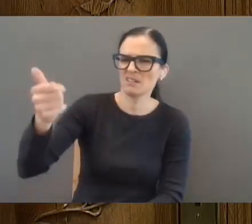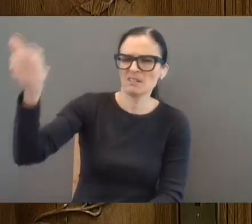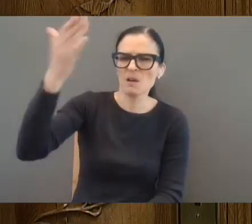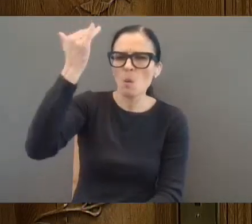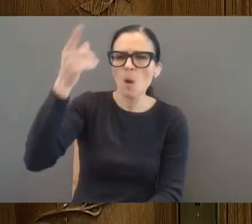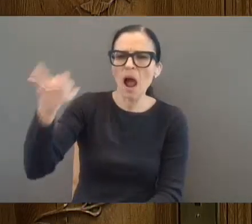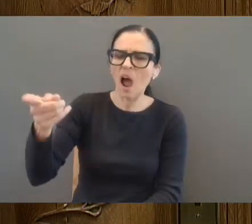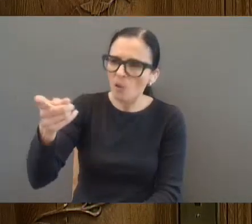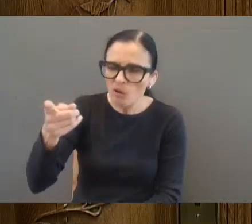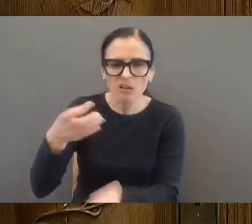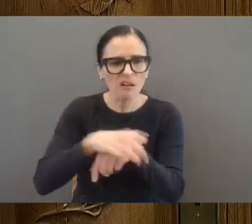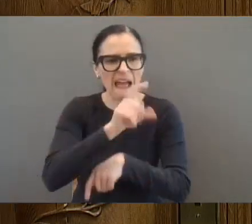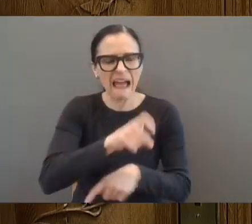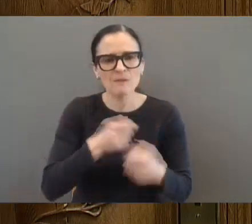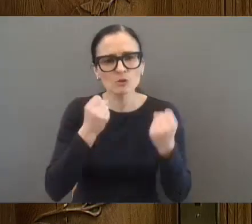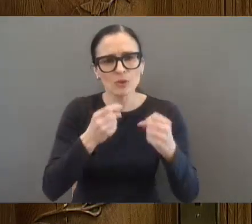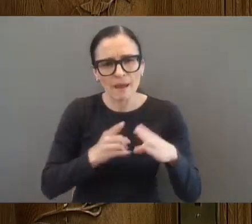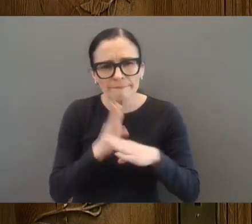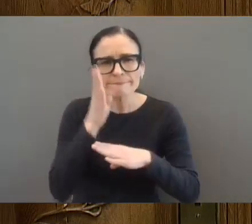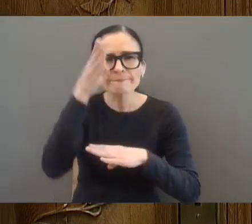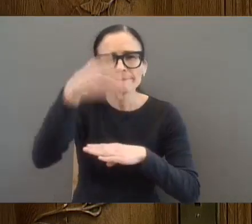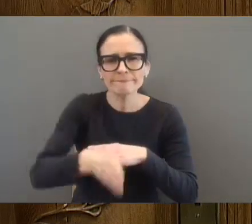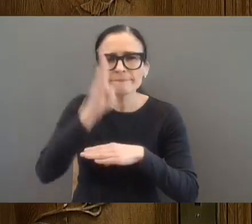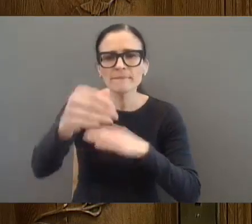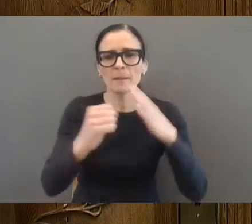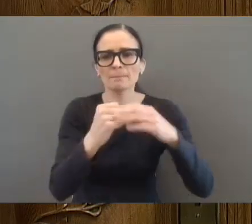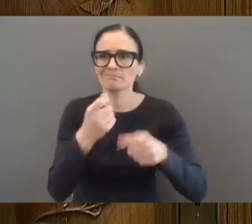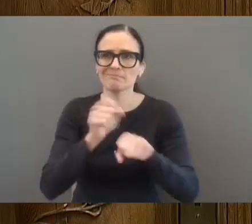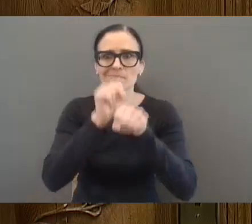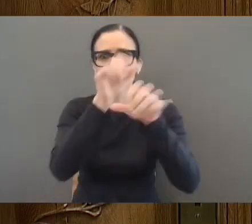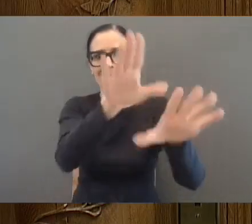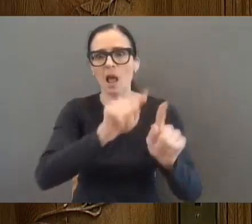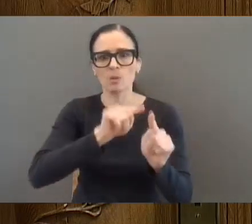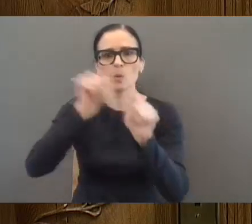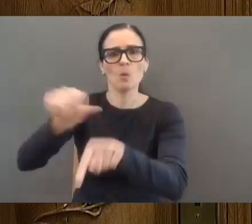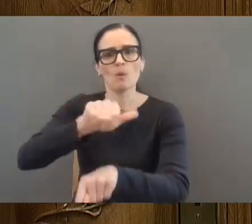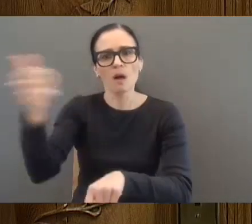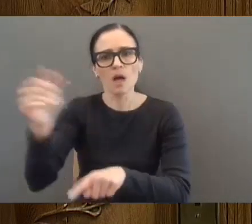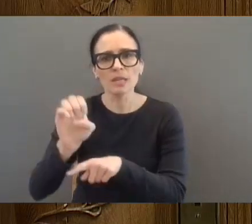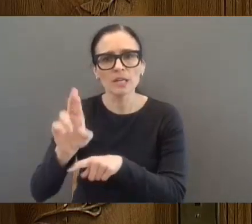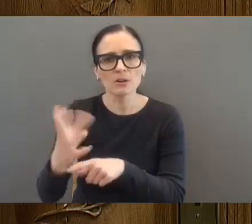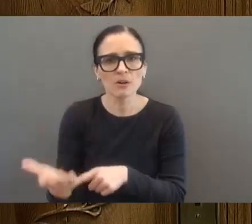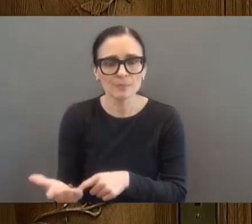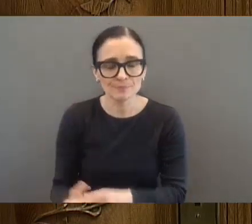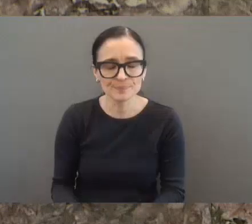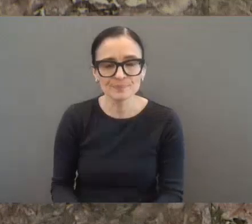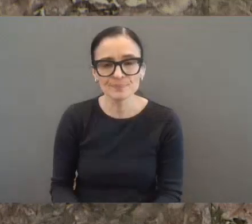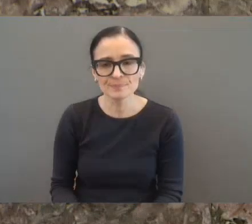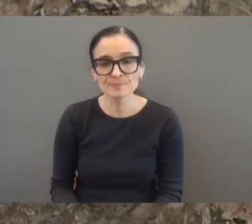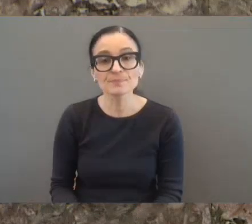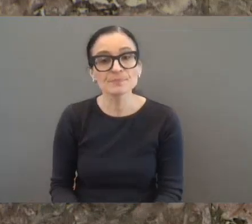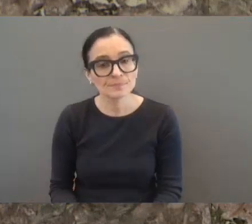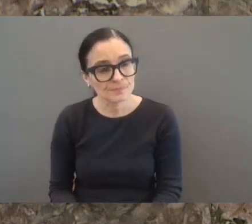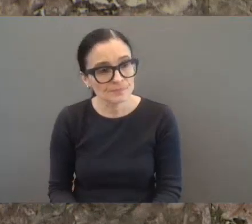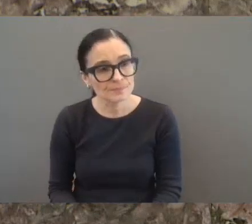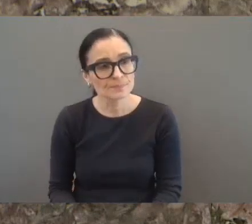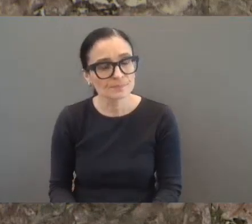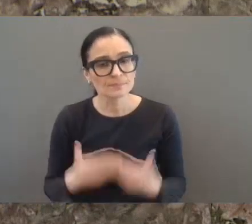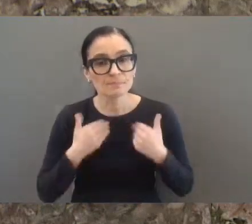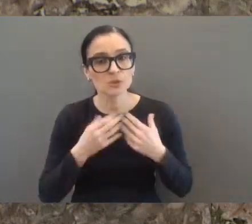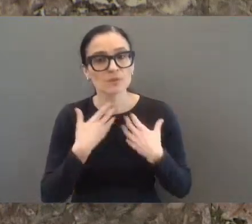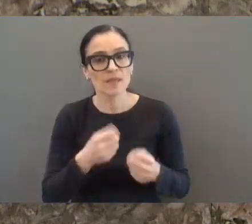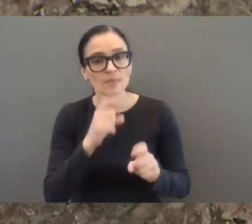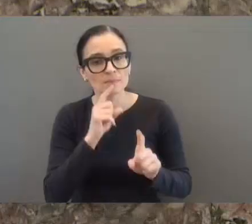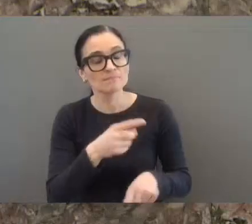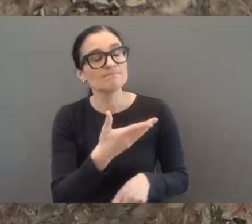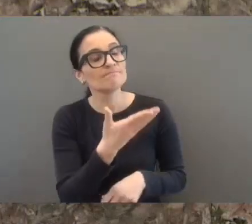Minister. Thank you, Mr. Speaker, and thank you to the member for the question. And again, another example of small